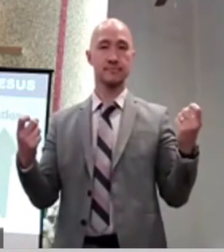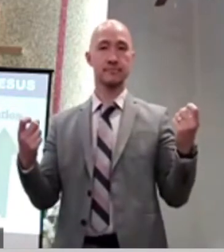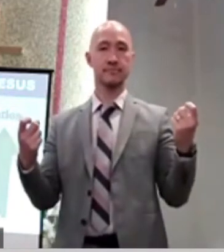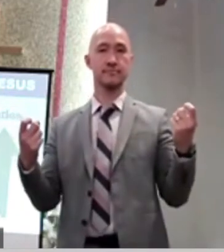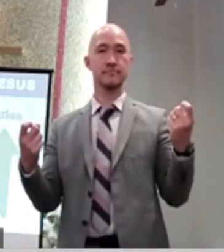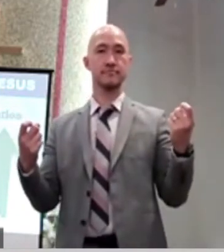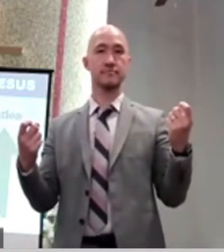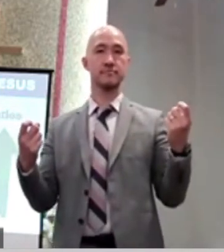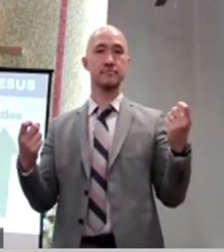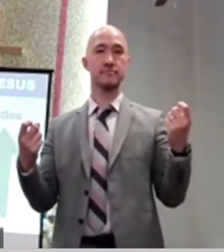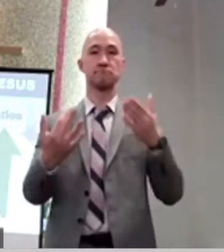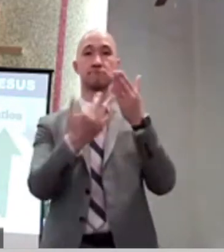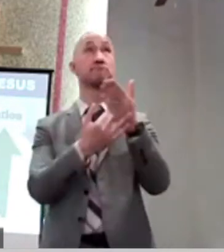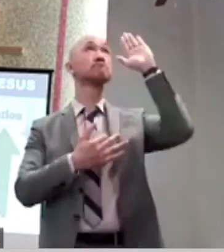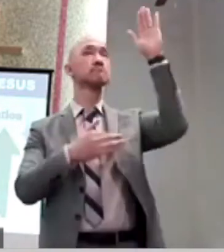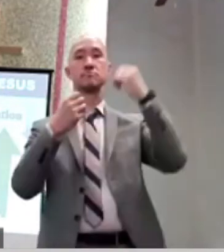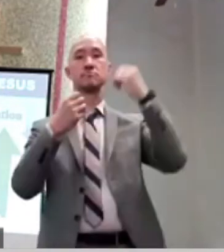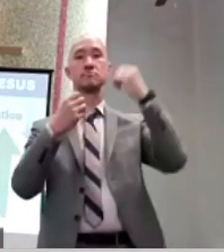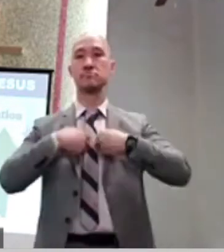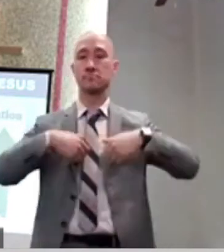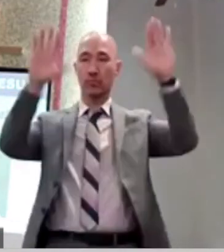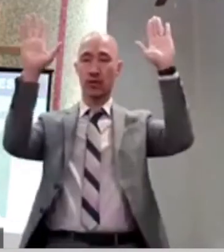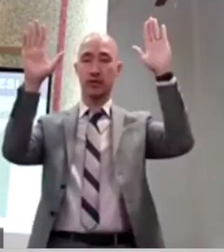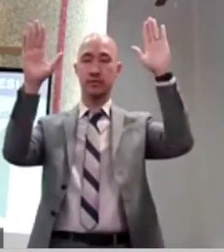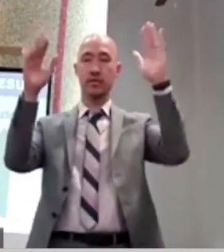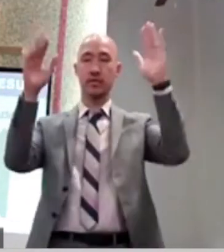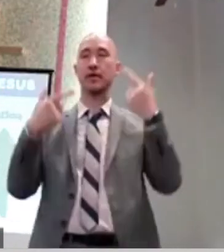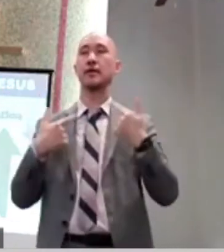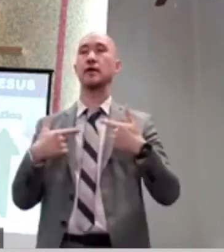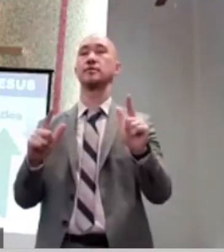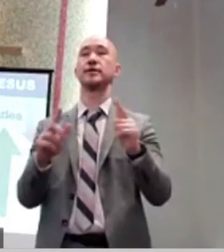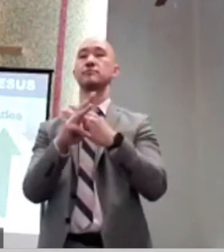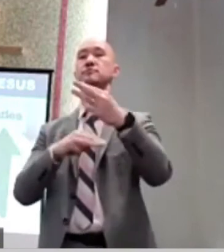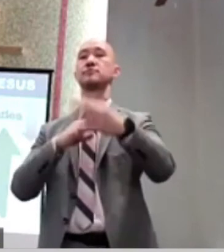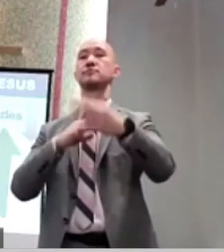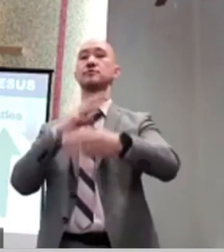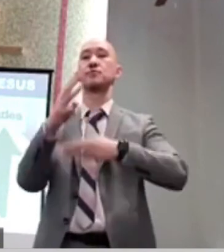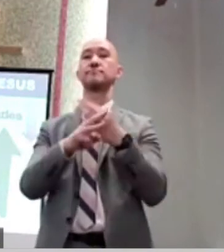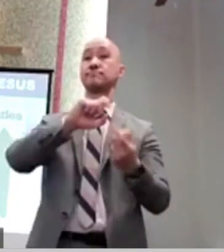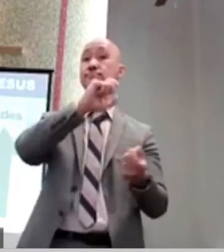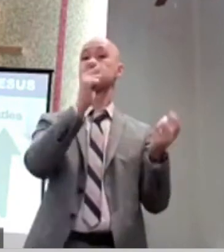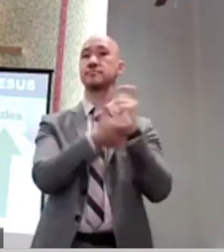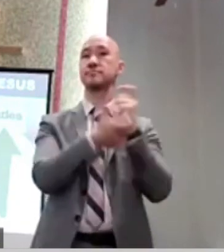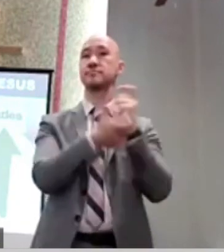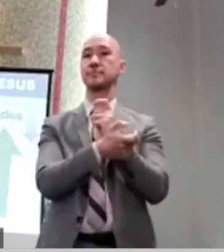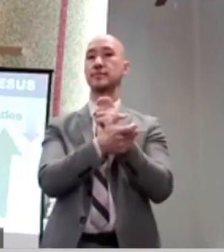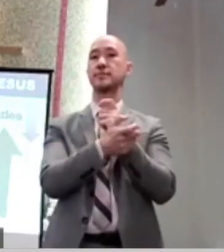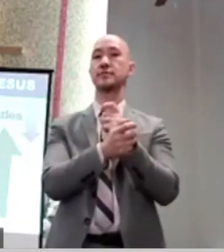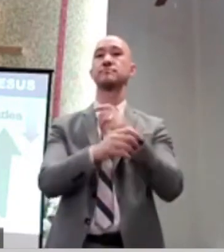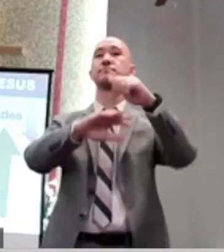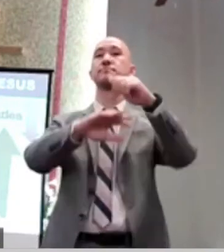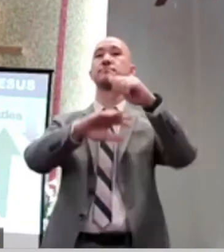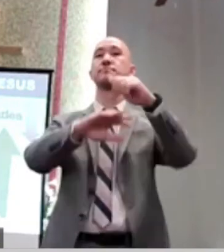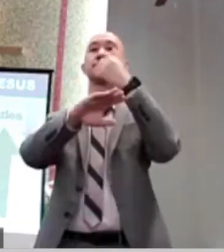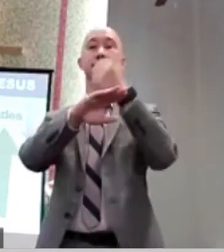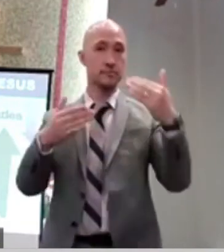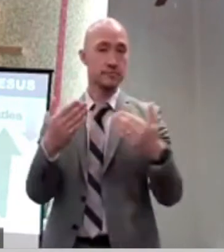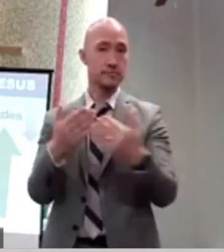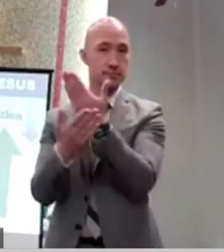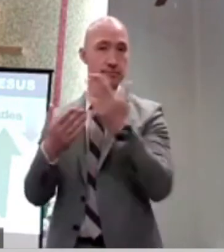the testaments and usher in this new one, this new wine, based on grace, not the